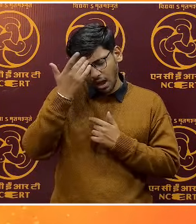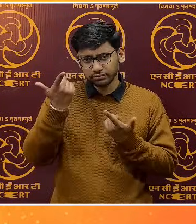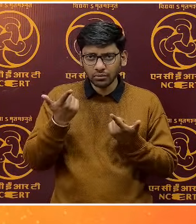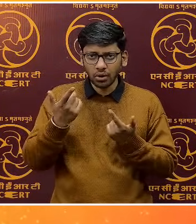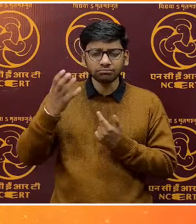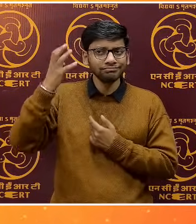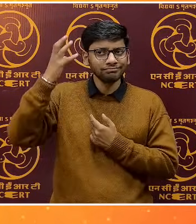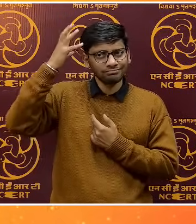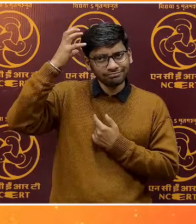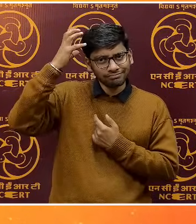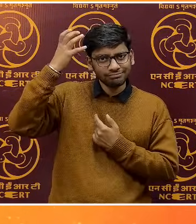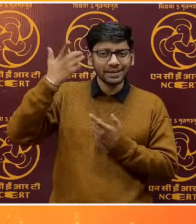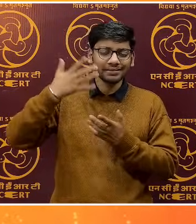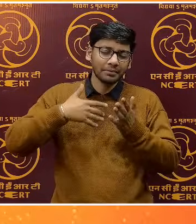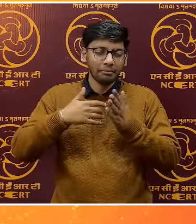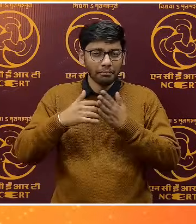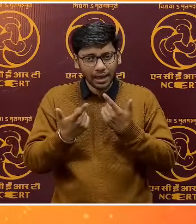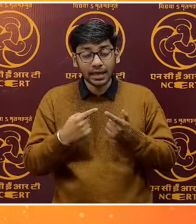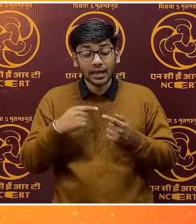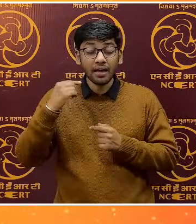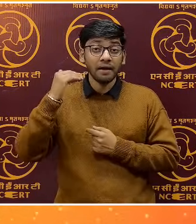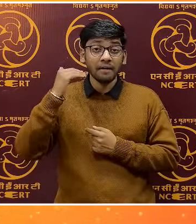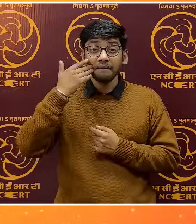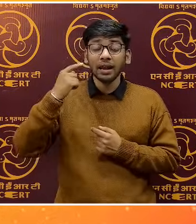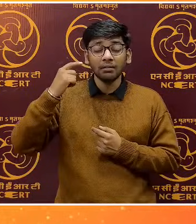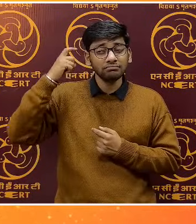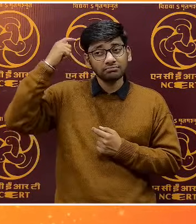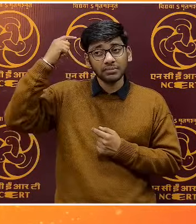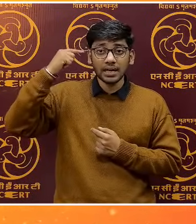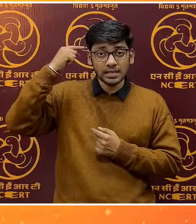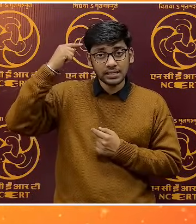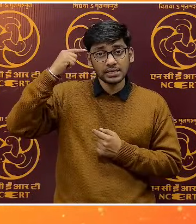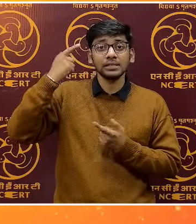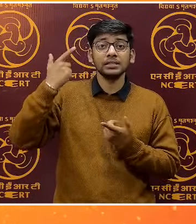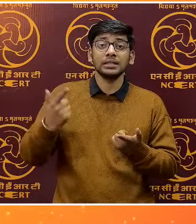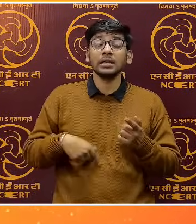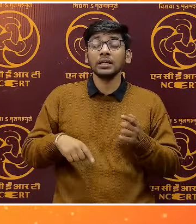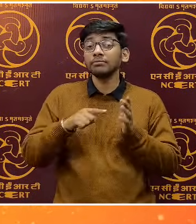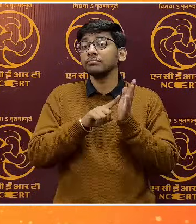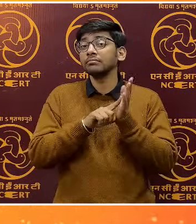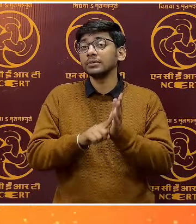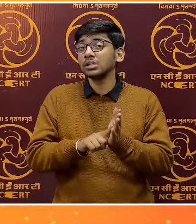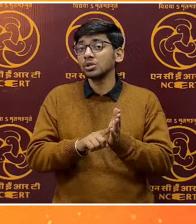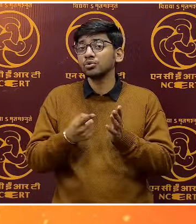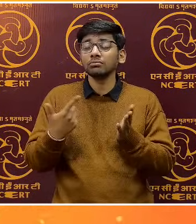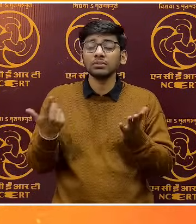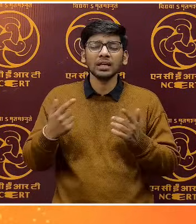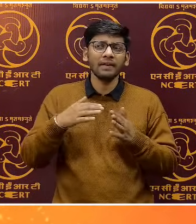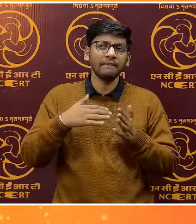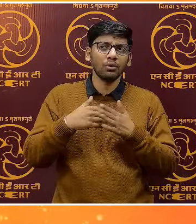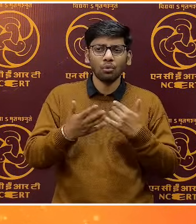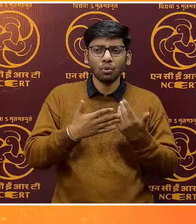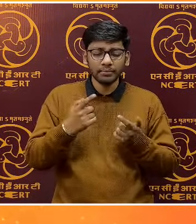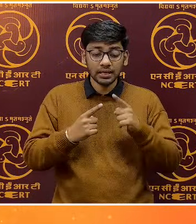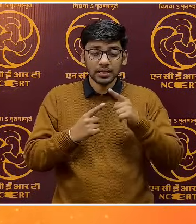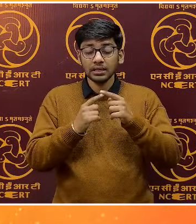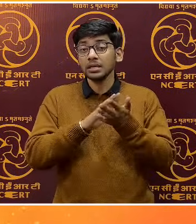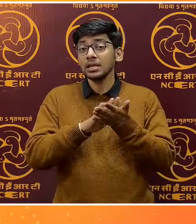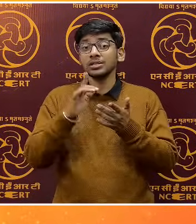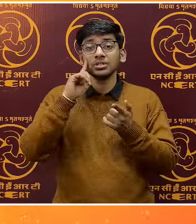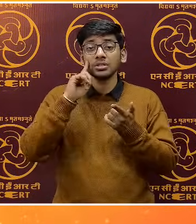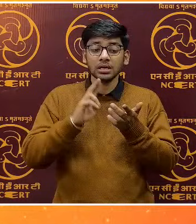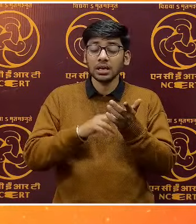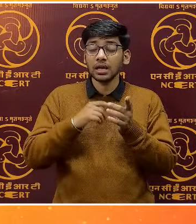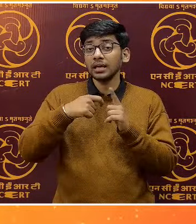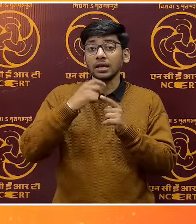our head. Yes, we scratch our head also, right? That is also a sign that is someone is thinking. So all these